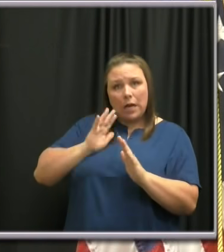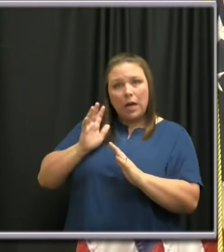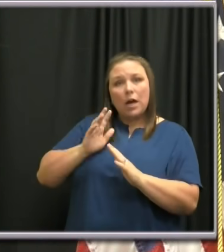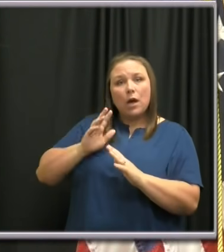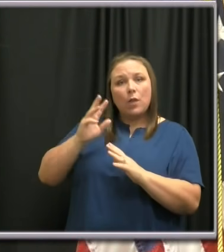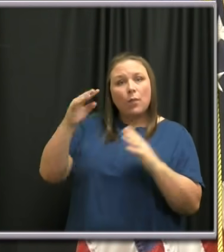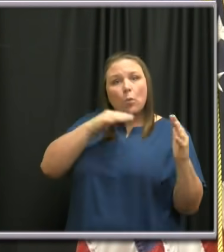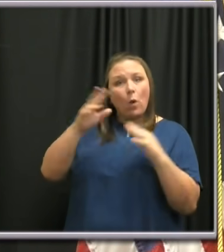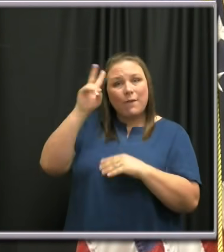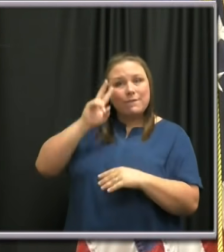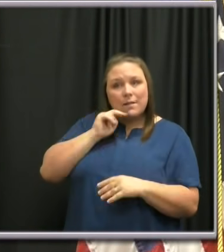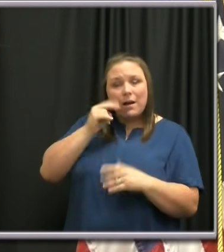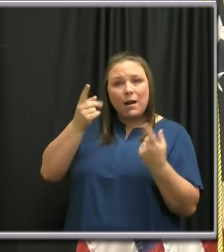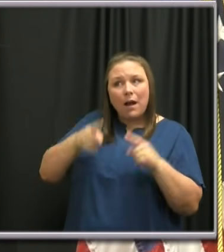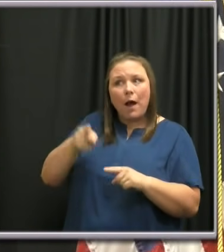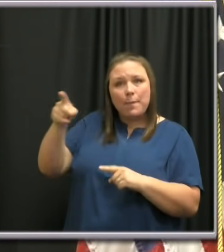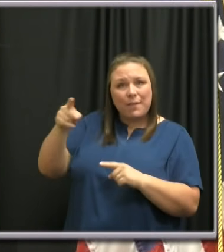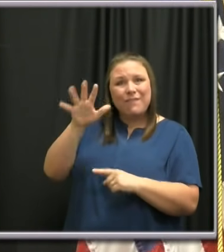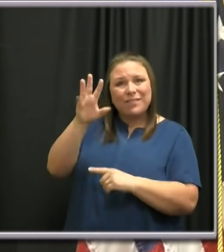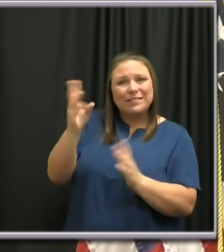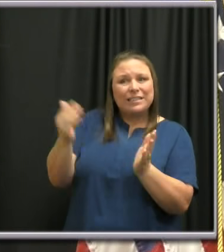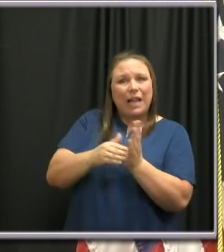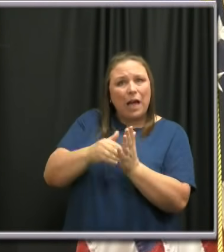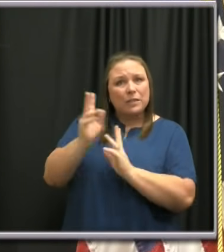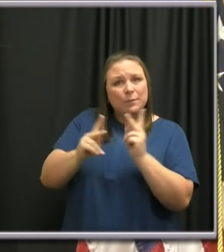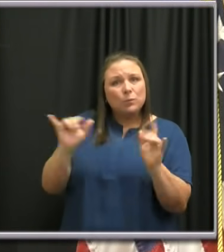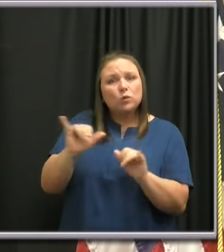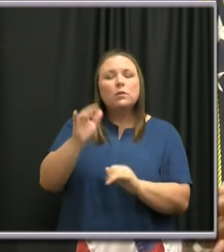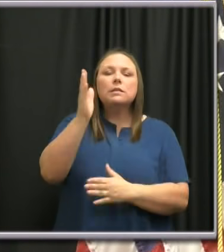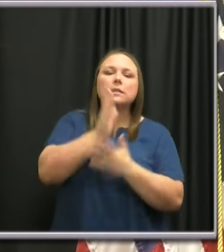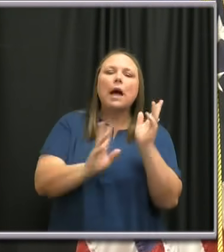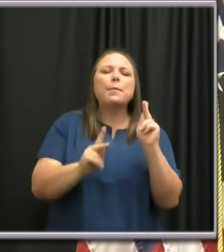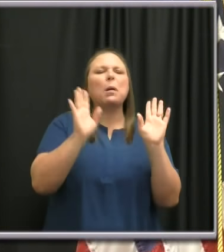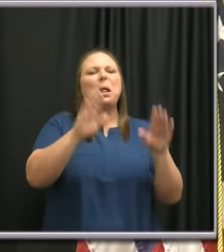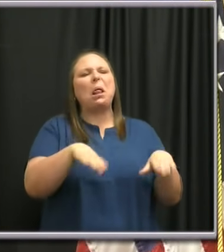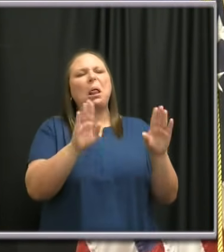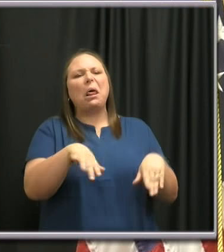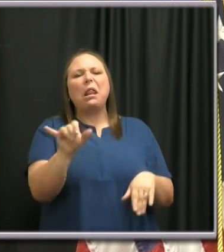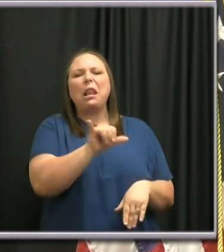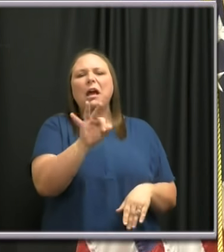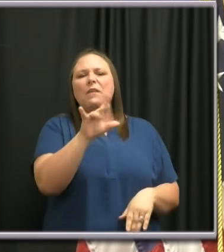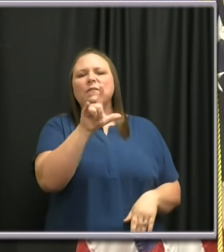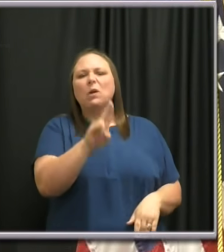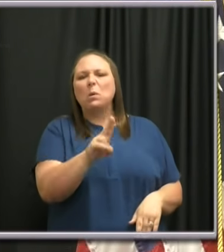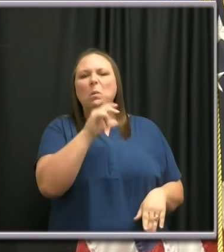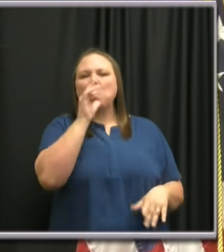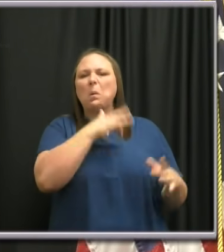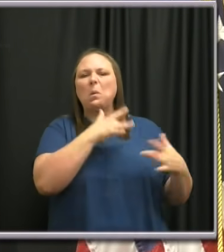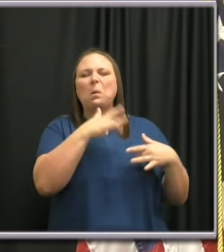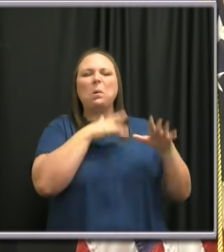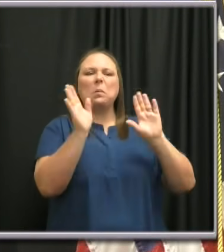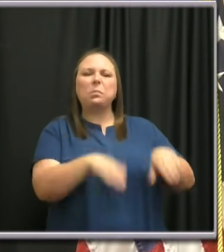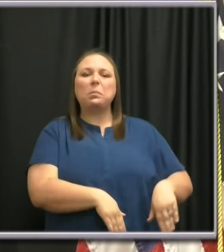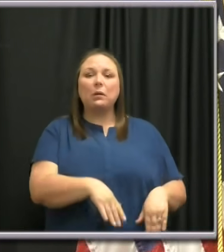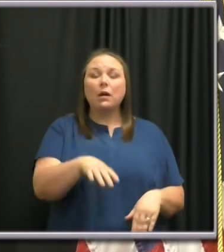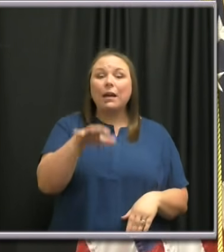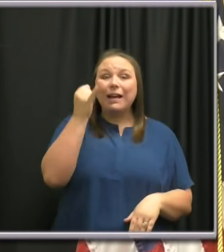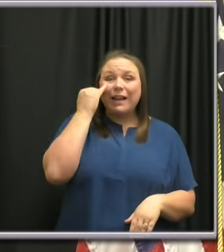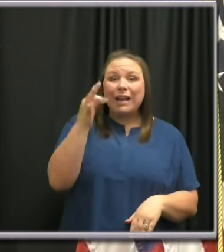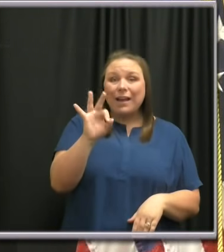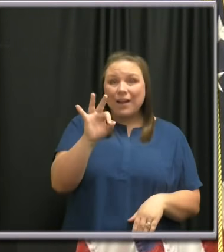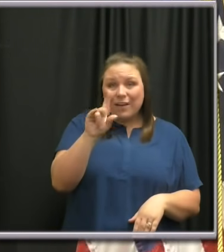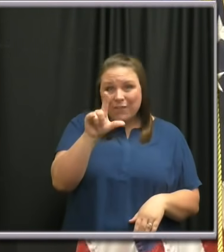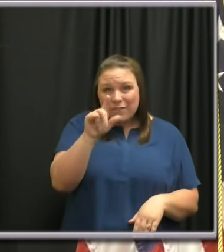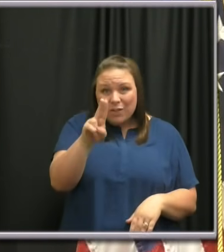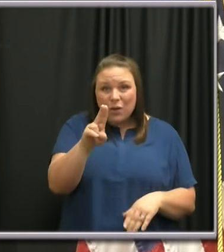Vietnam. And some people have compared this to flu. They shouldn't worry about it. It's just like the flu. If influenza killed 50,000